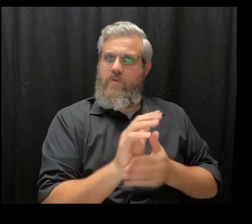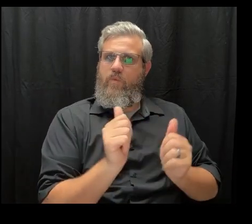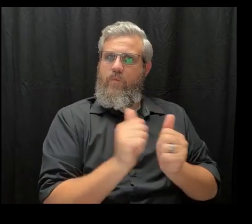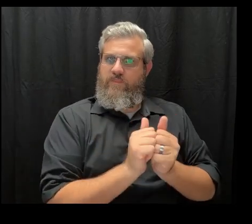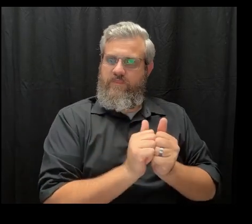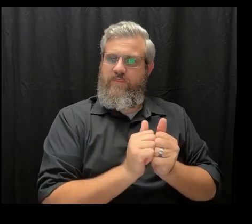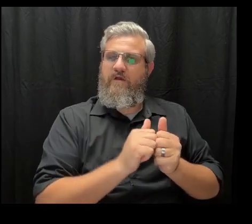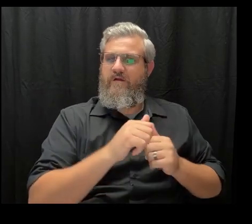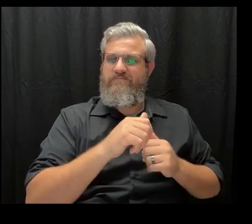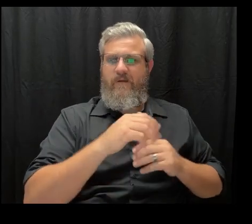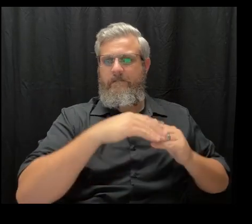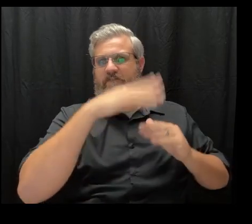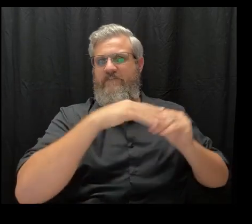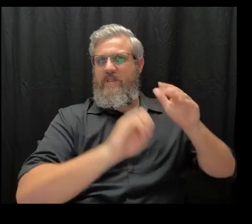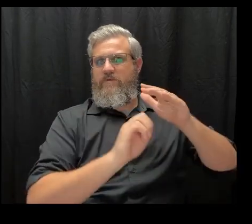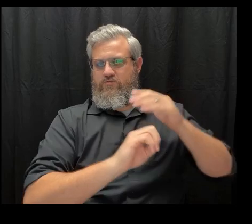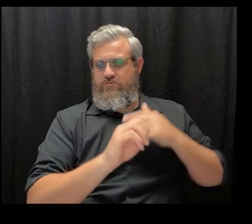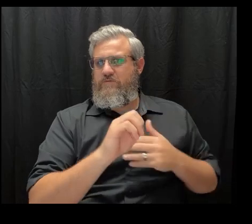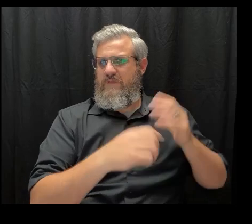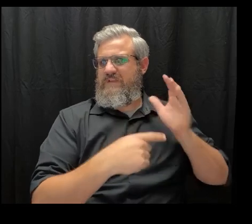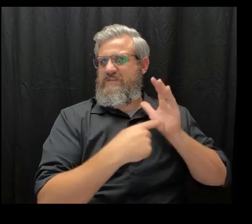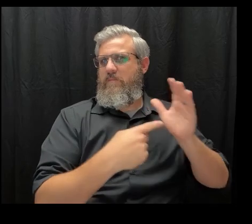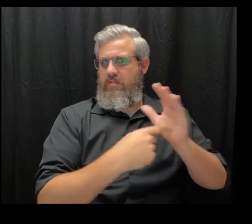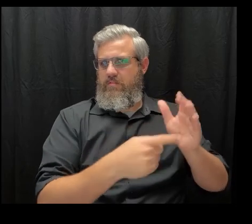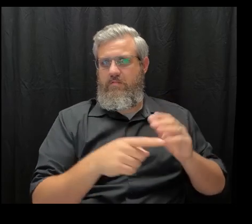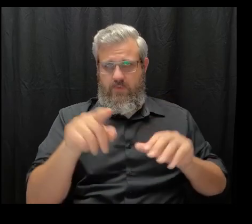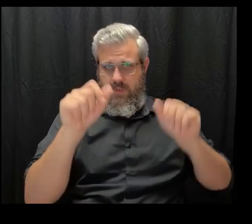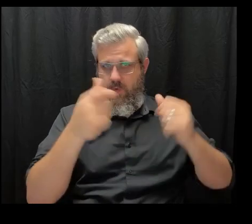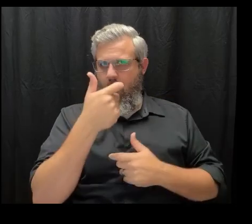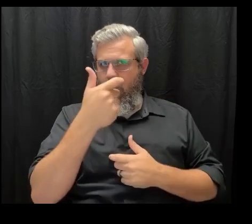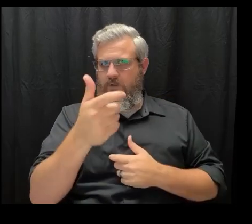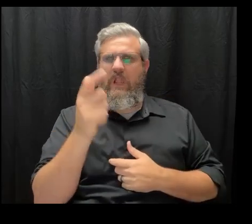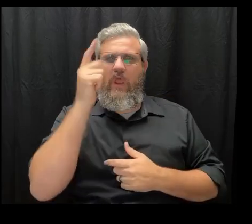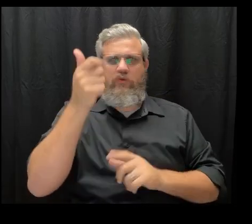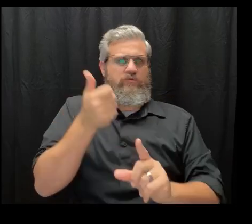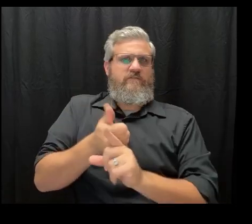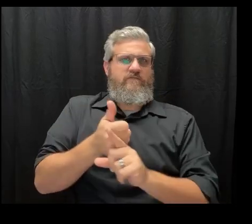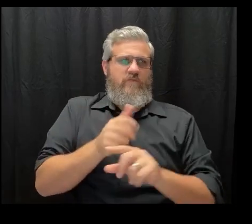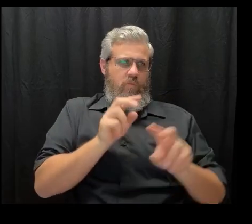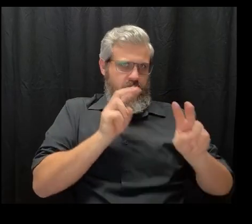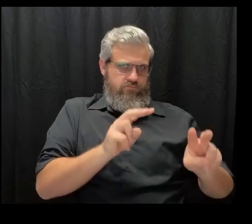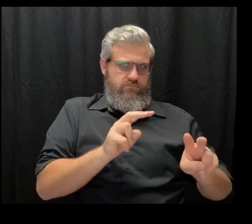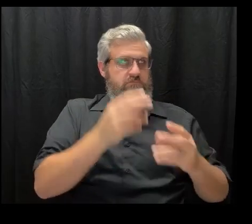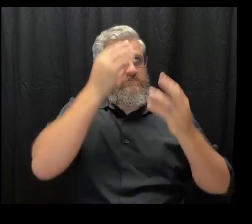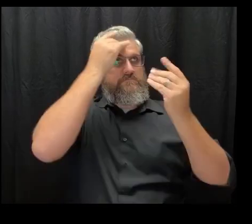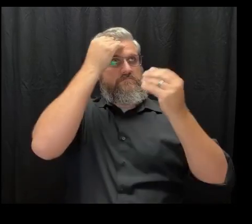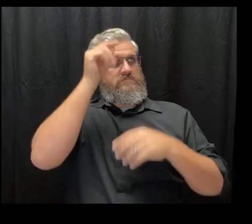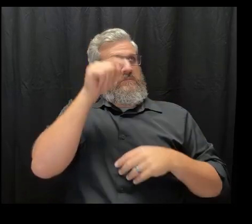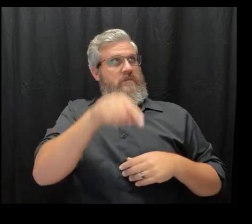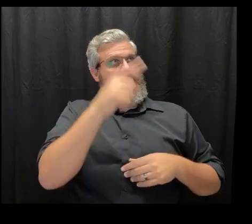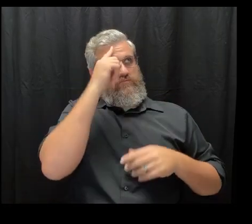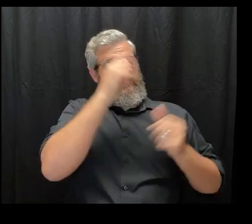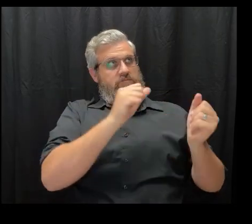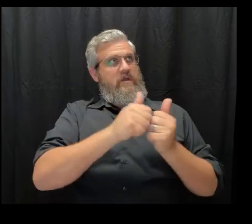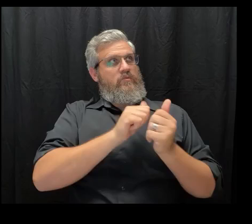examples. Choose a few to watch independently and think about how you would apply the strategy in your classroom.